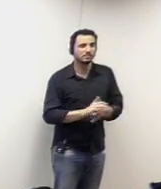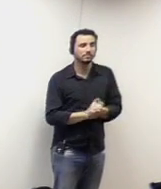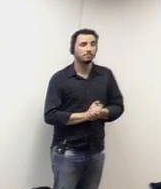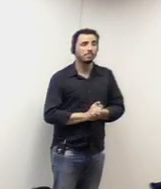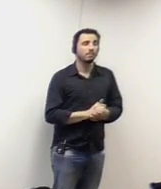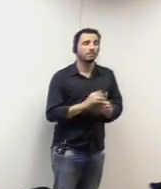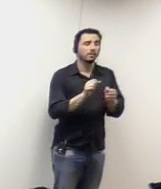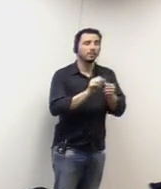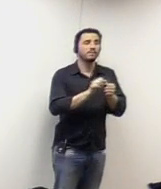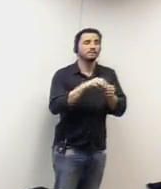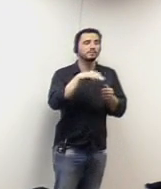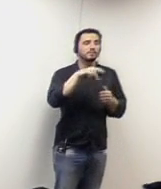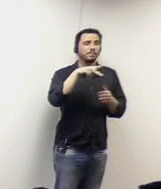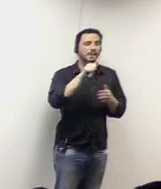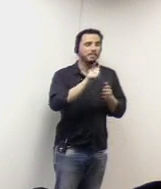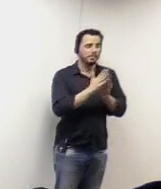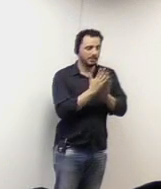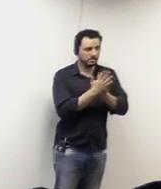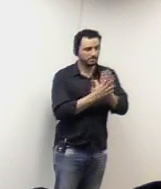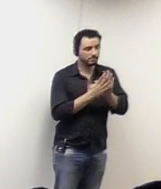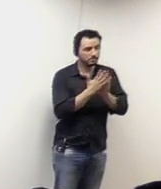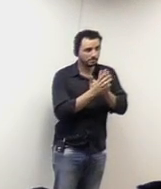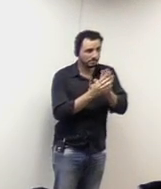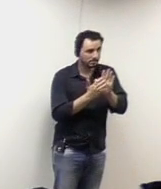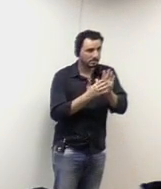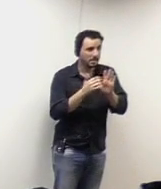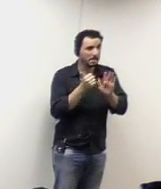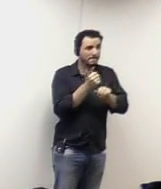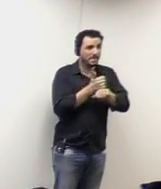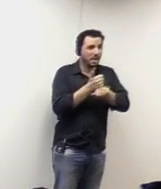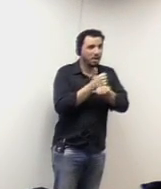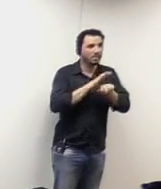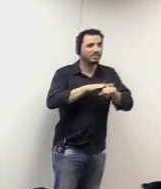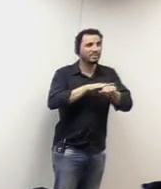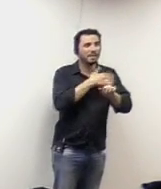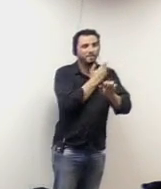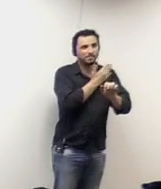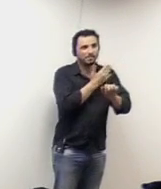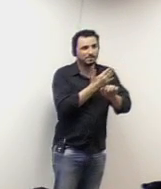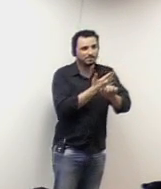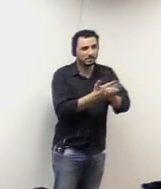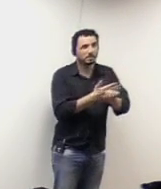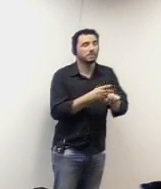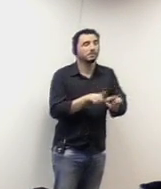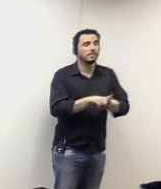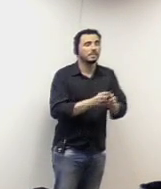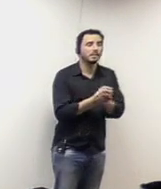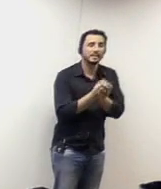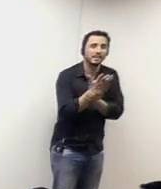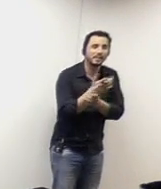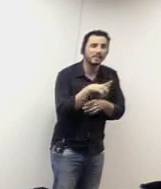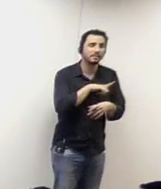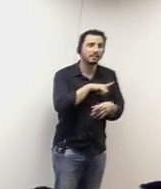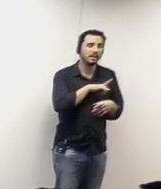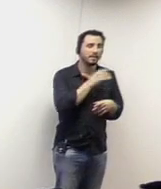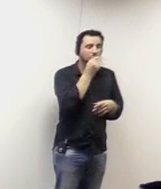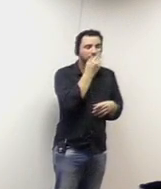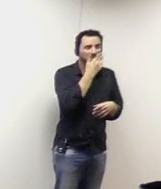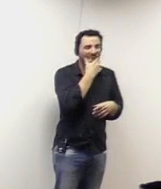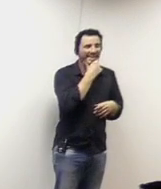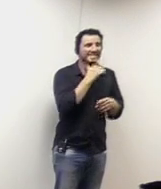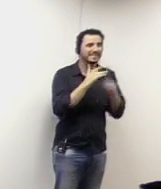there over time. It also creates alignment between stakeholders. So we can use this. It's been very,